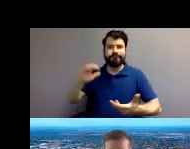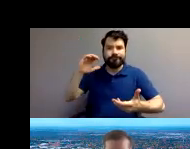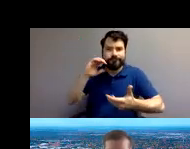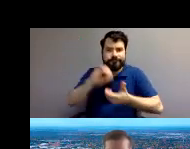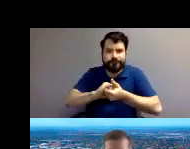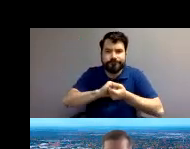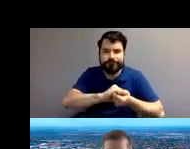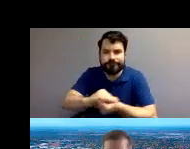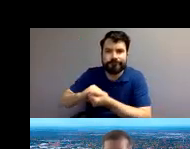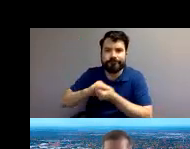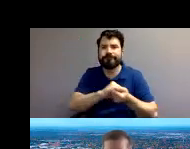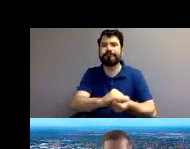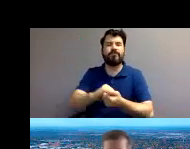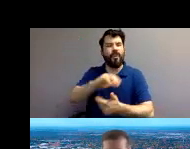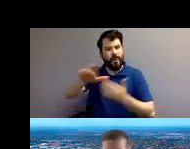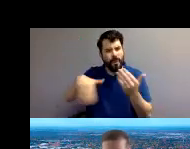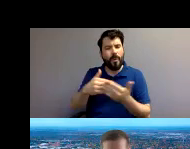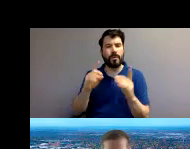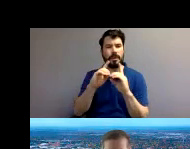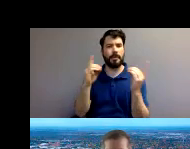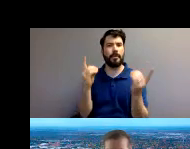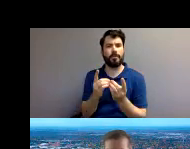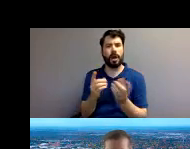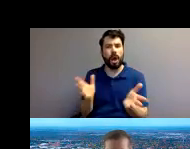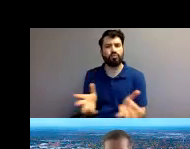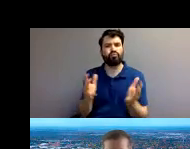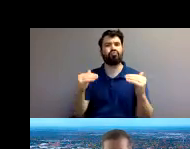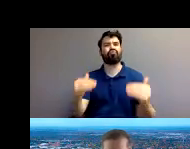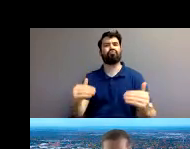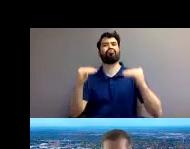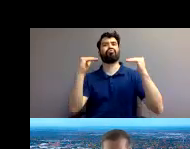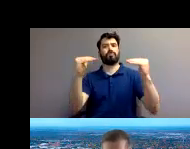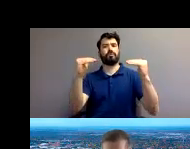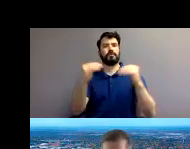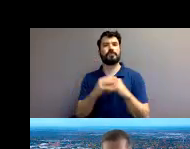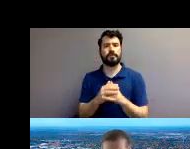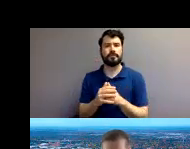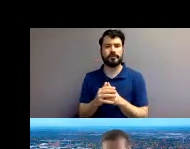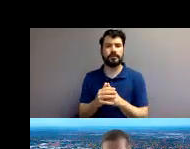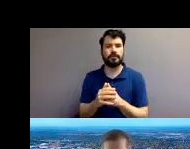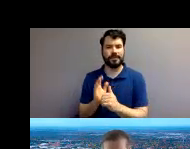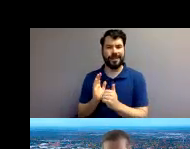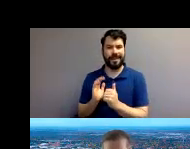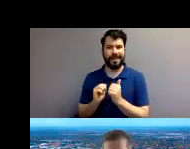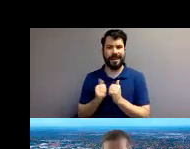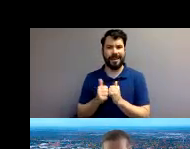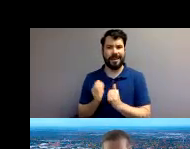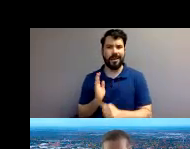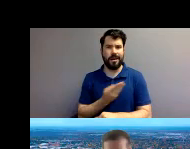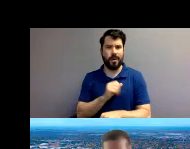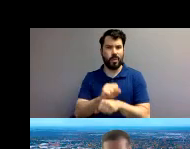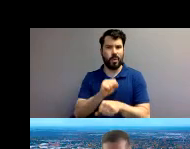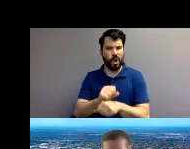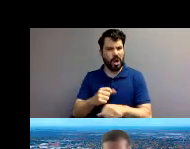collaboration by all our departments to ensure we enhance the ways the organization can accomplish our work. And we can do